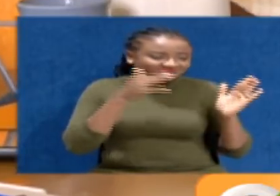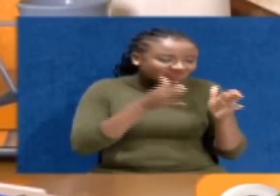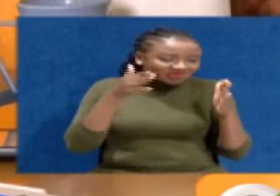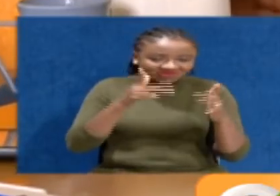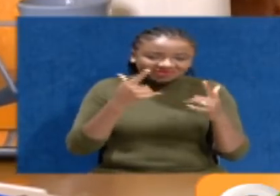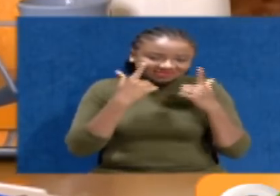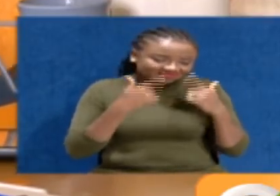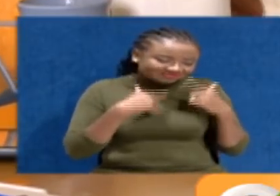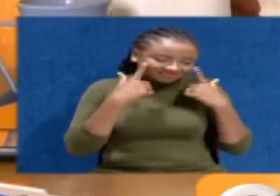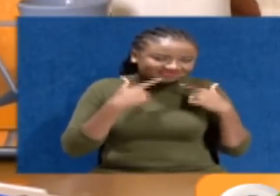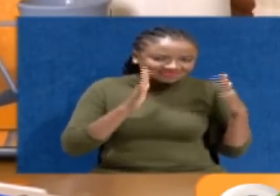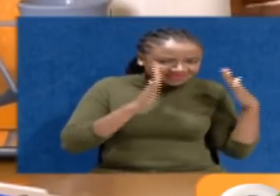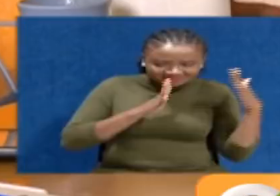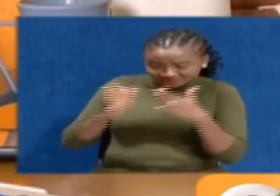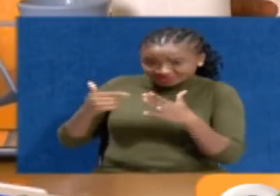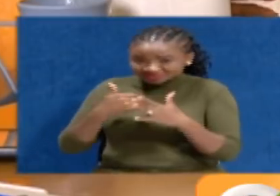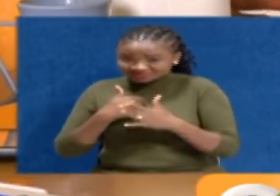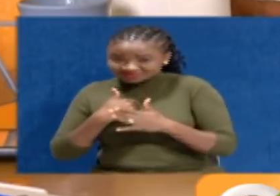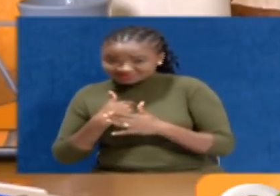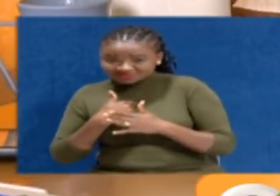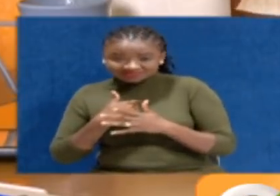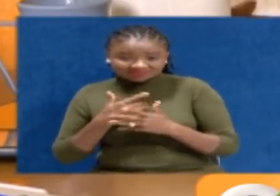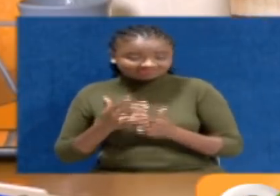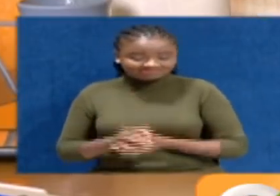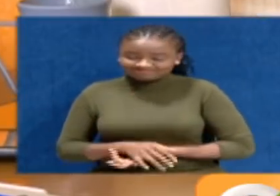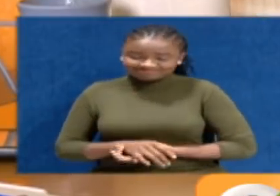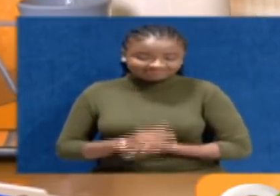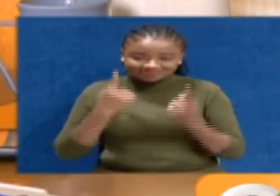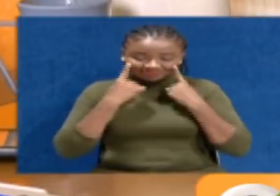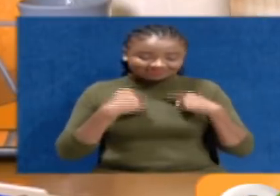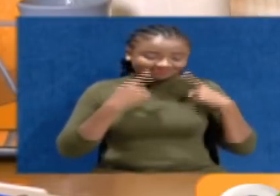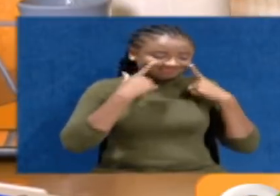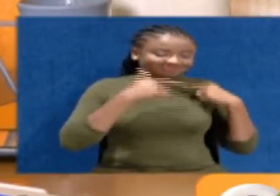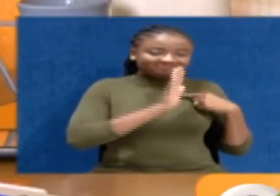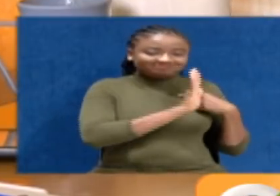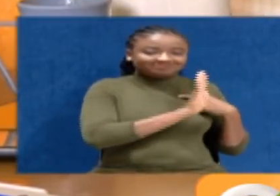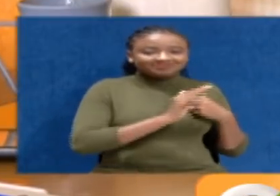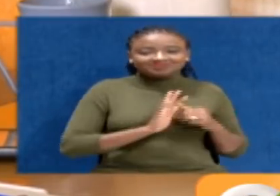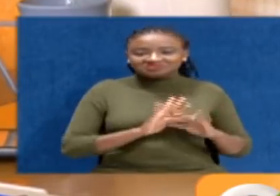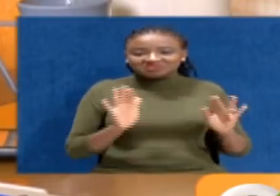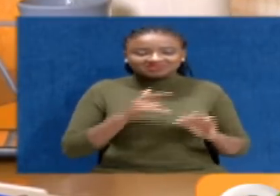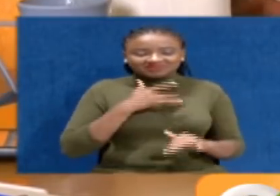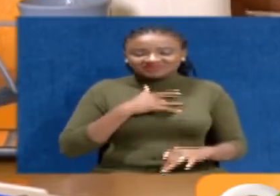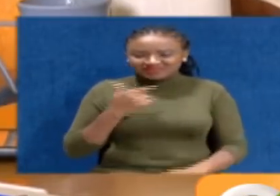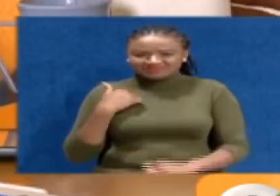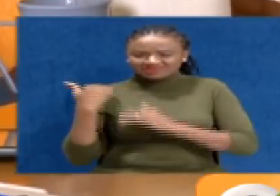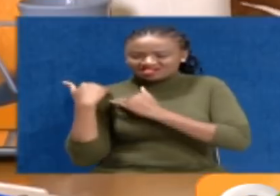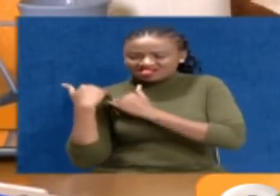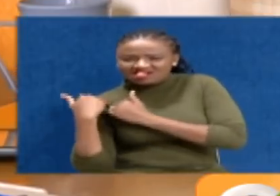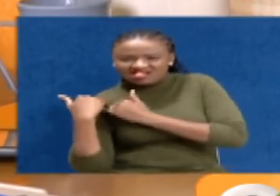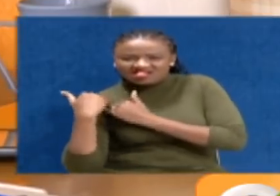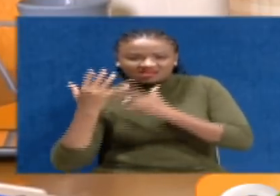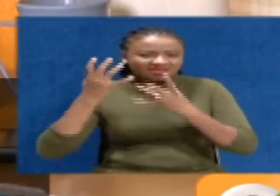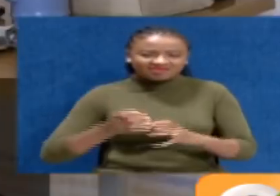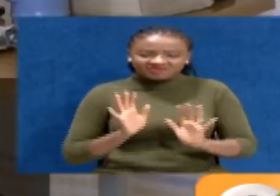activities. They are not much concerned with maybe me. So they feel like I am too